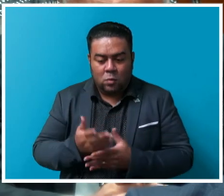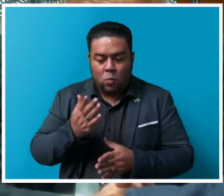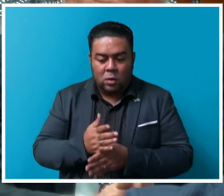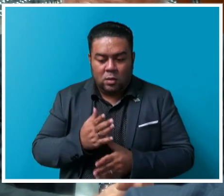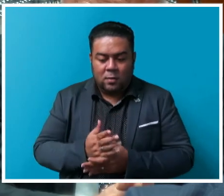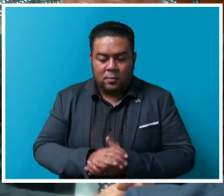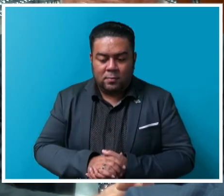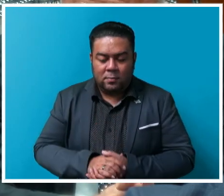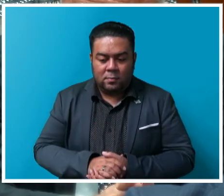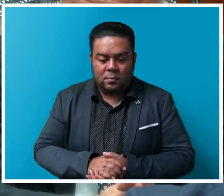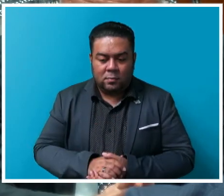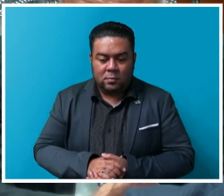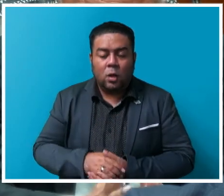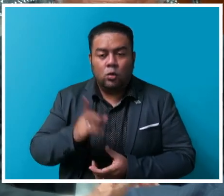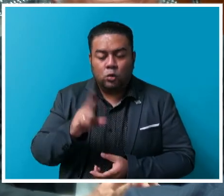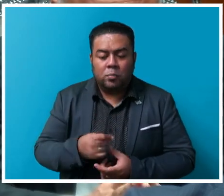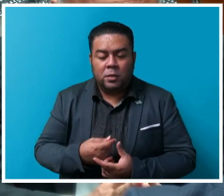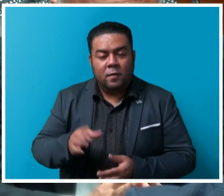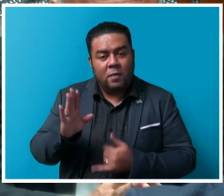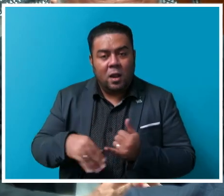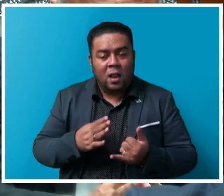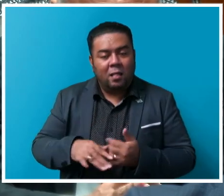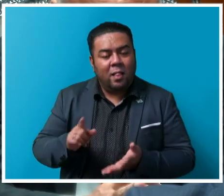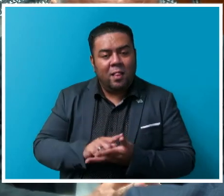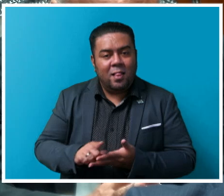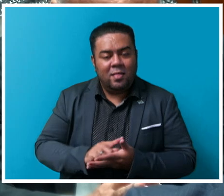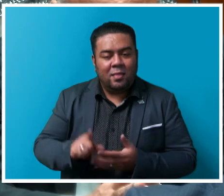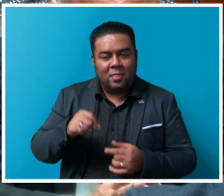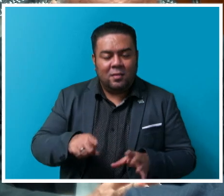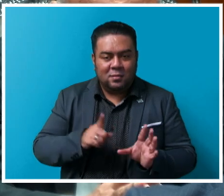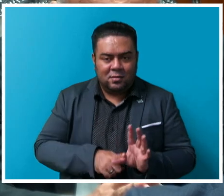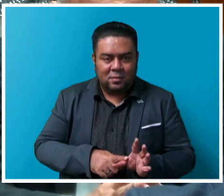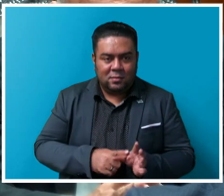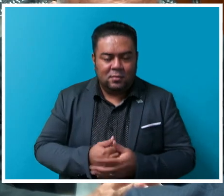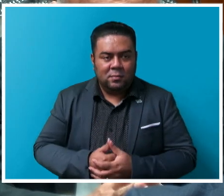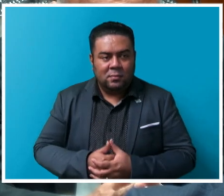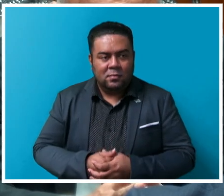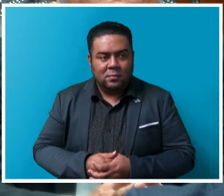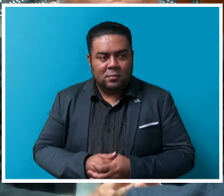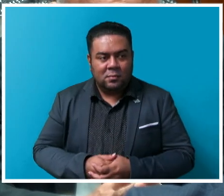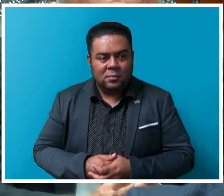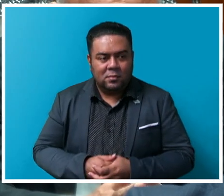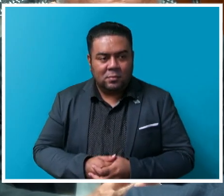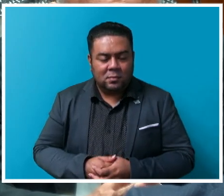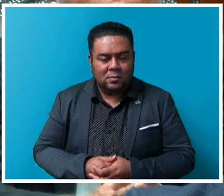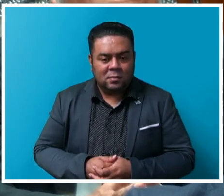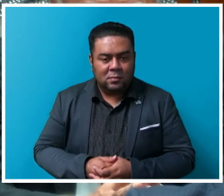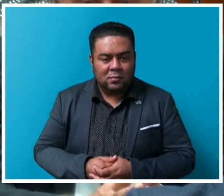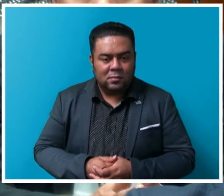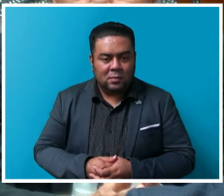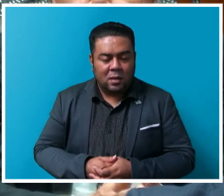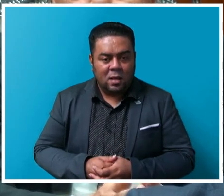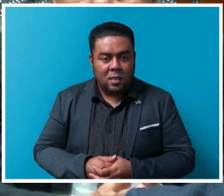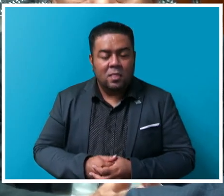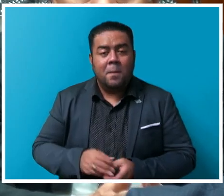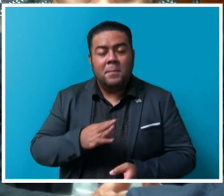Honourable Speaker, to be finalized later this year. At least 2 to 3 serious players have approached us. The Ministry is